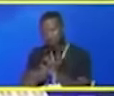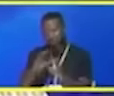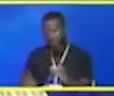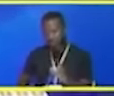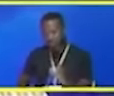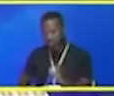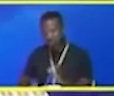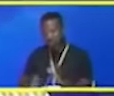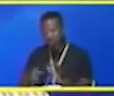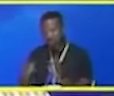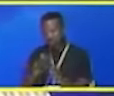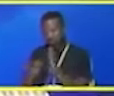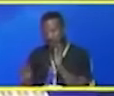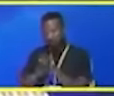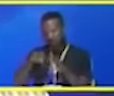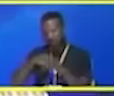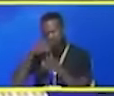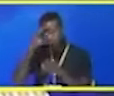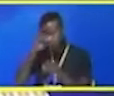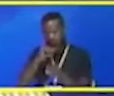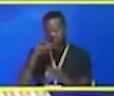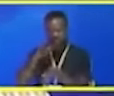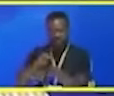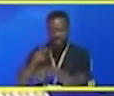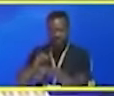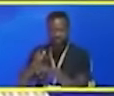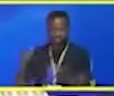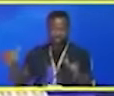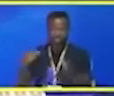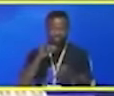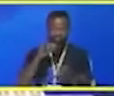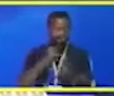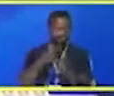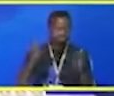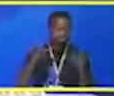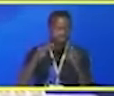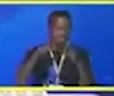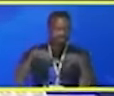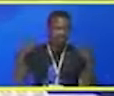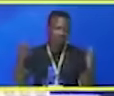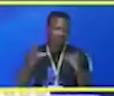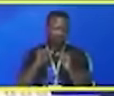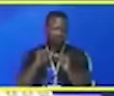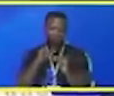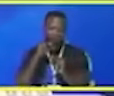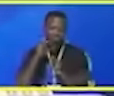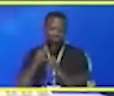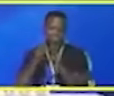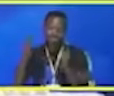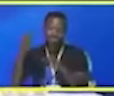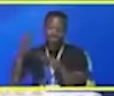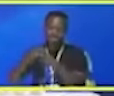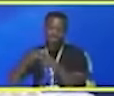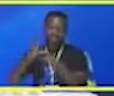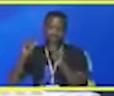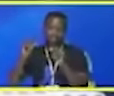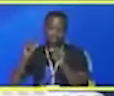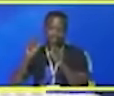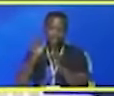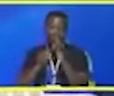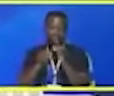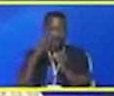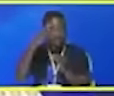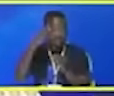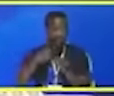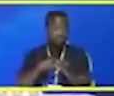greatest project, more than ministry expansion, more than greater revelations, more than a greater name. If you do not know